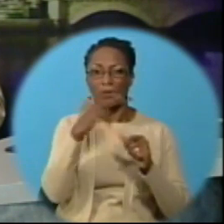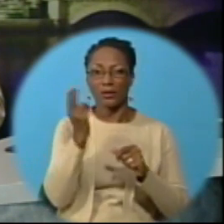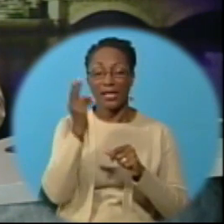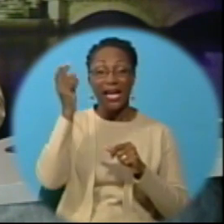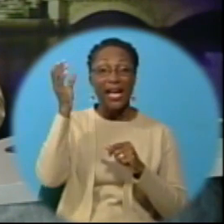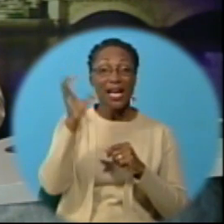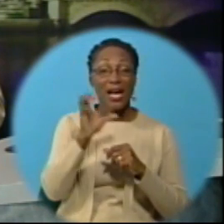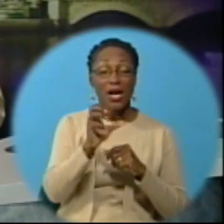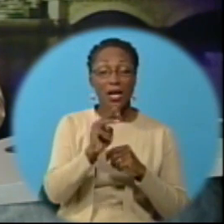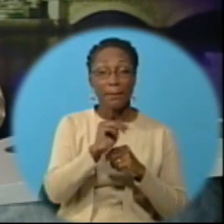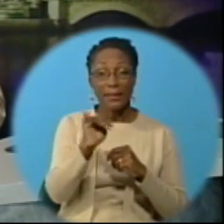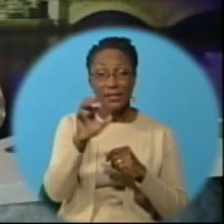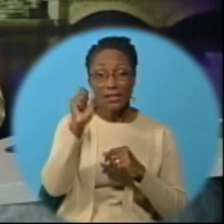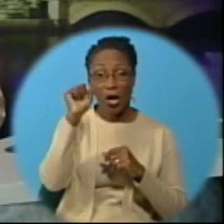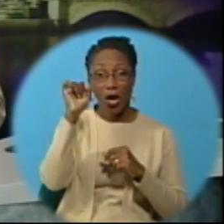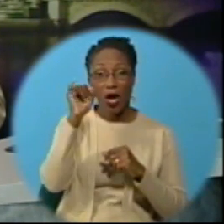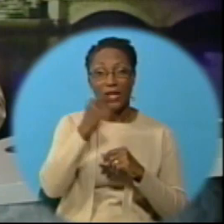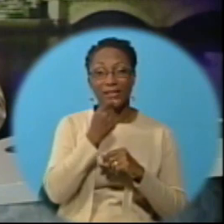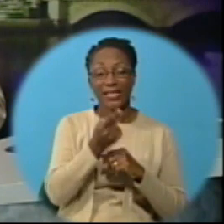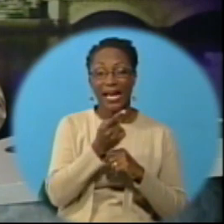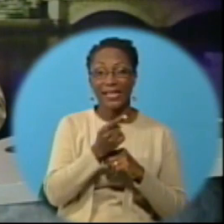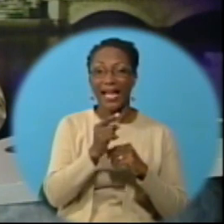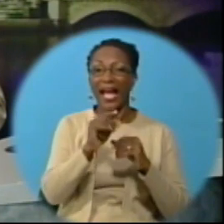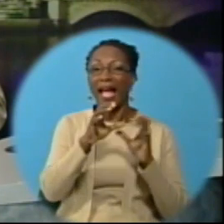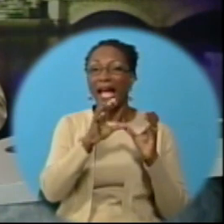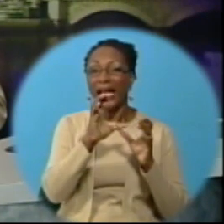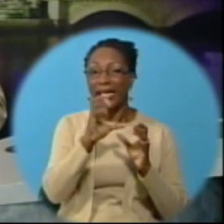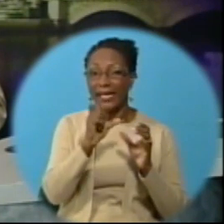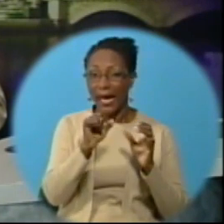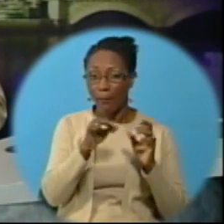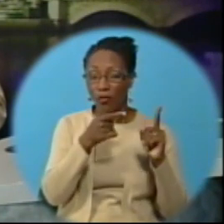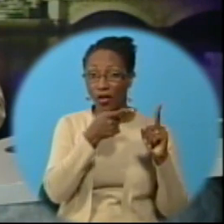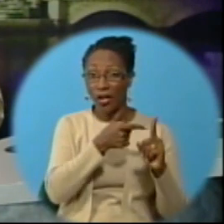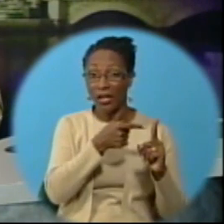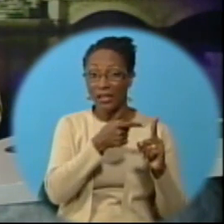of the WICB's decision to leave out the CCCs